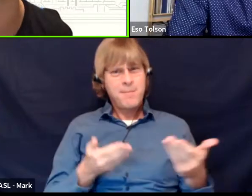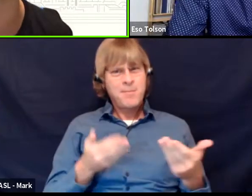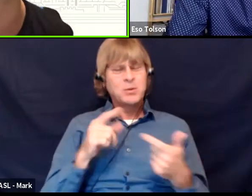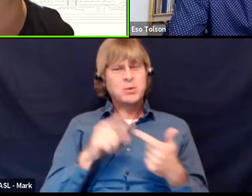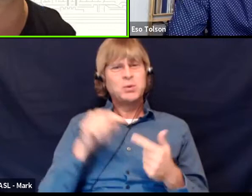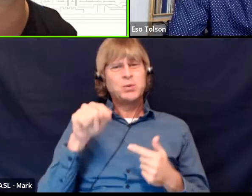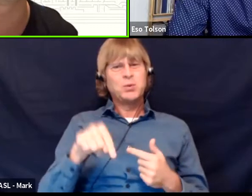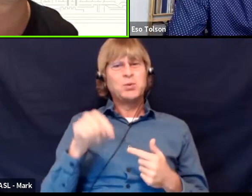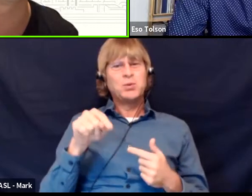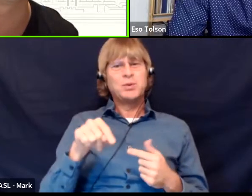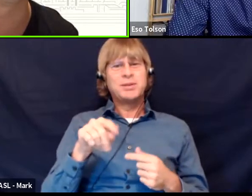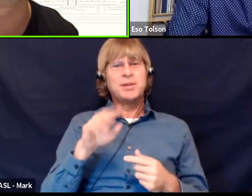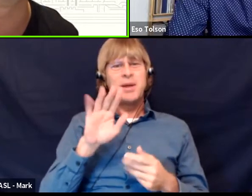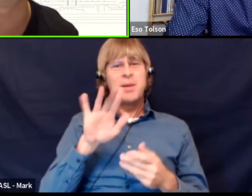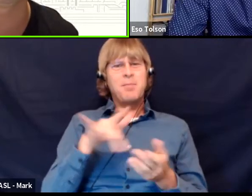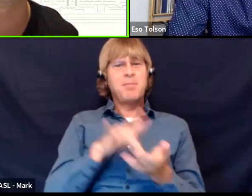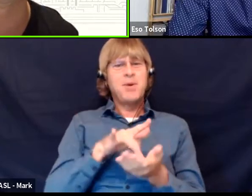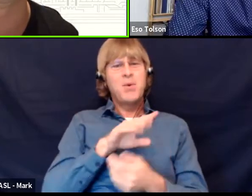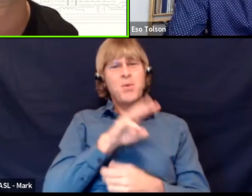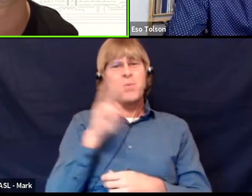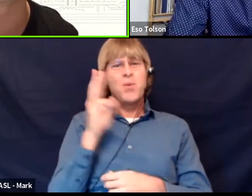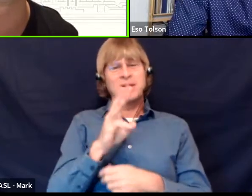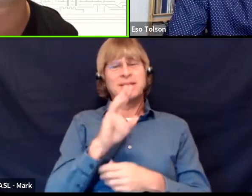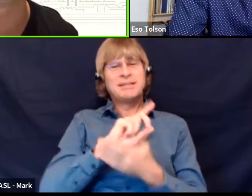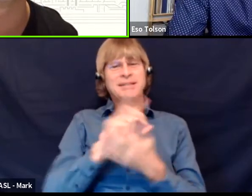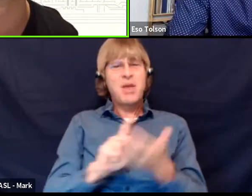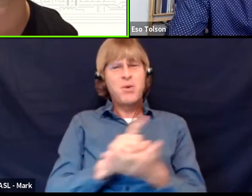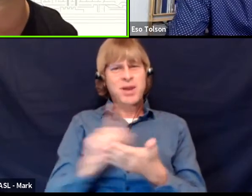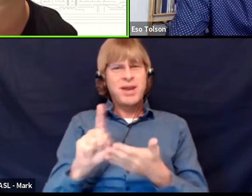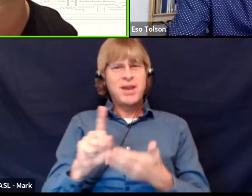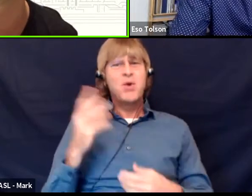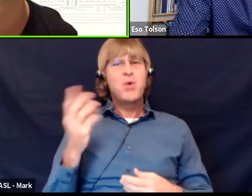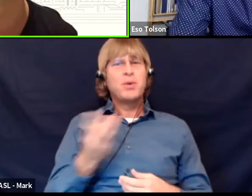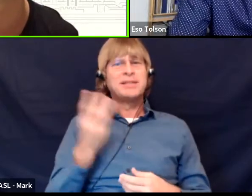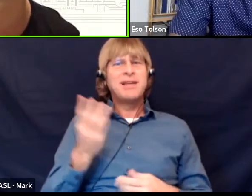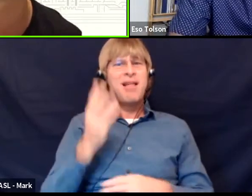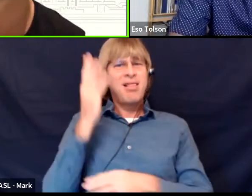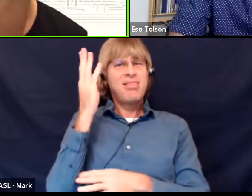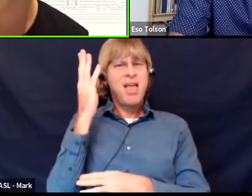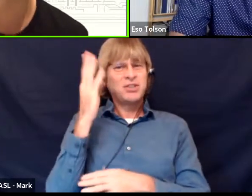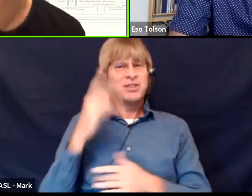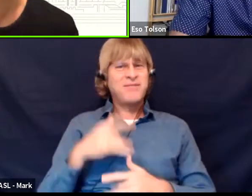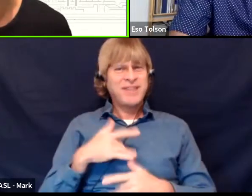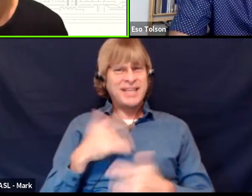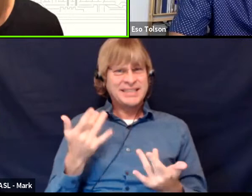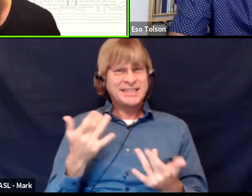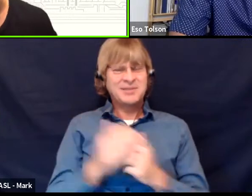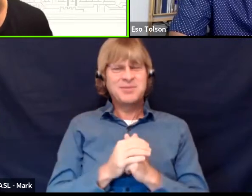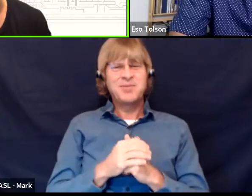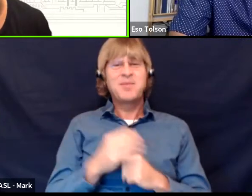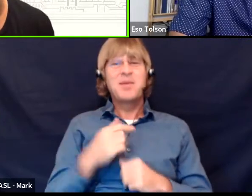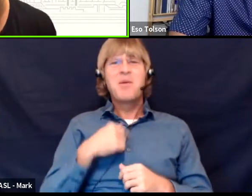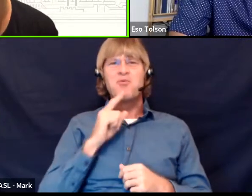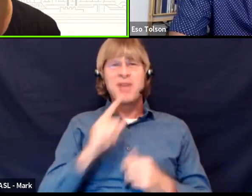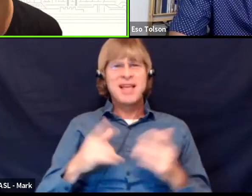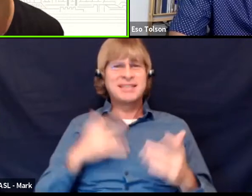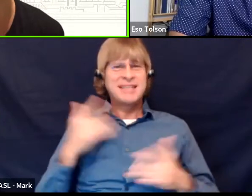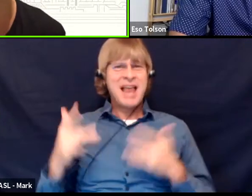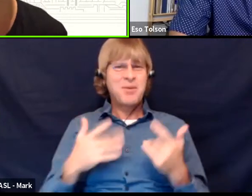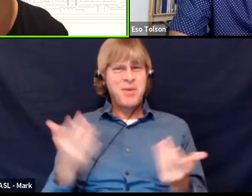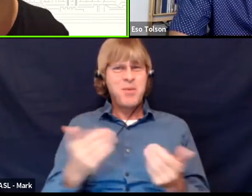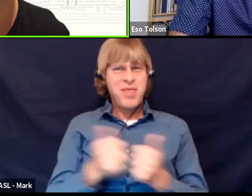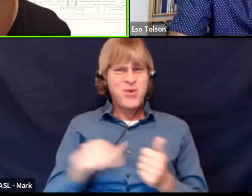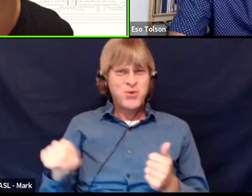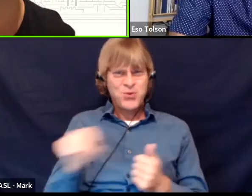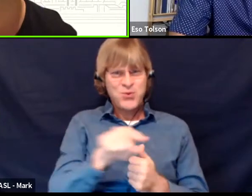to Midwest Design Week, the Wednesday lunch event. I'm really excited to be here with